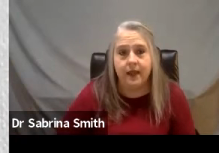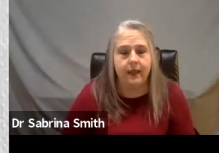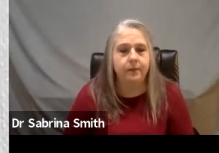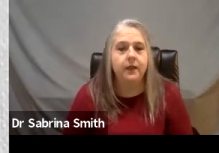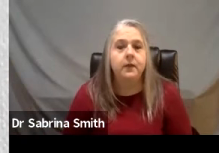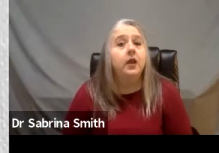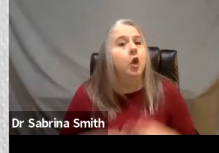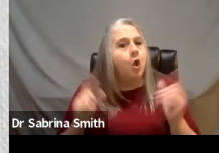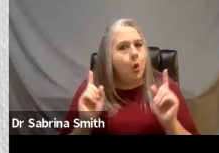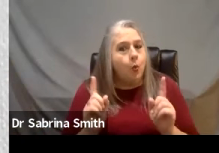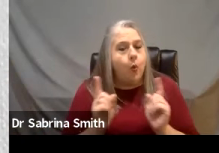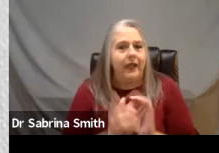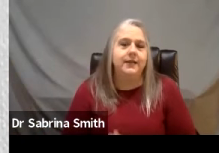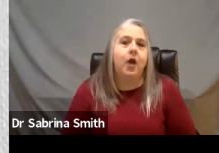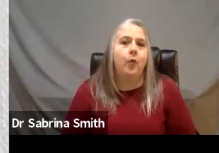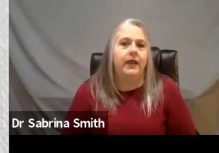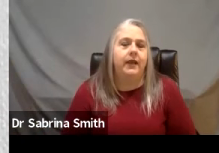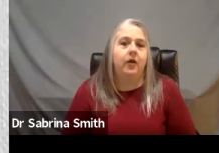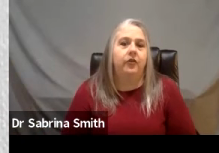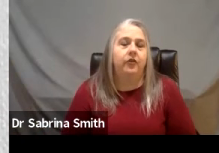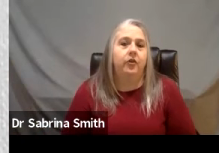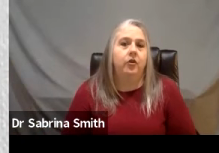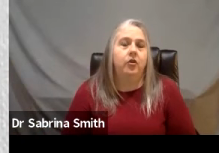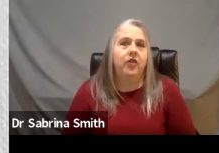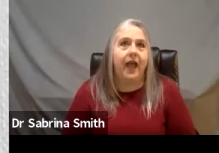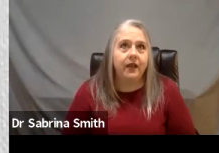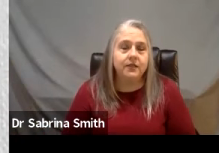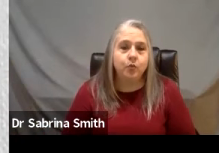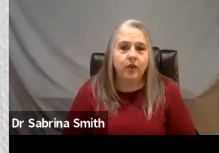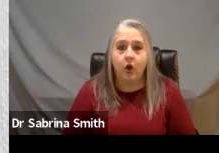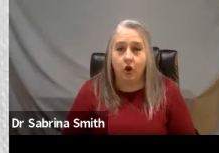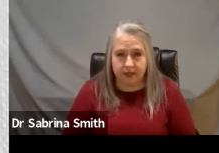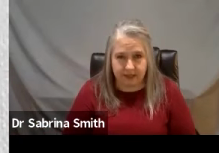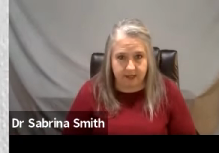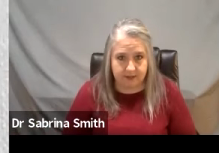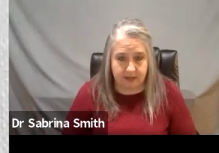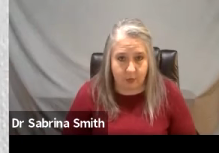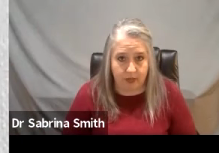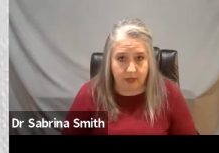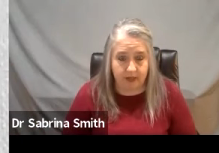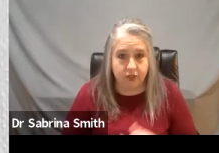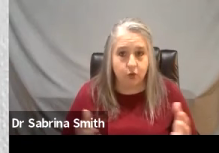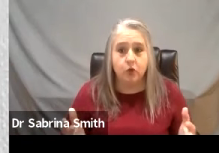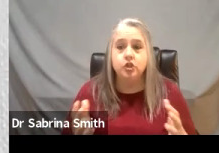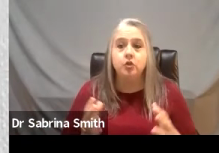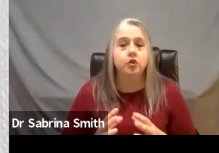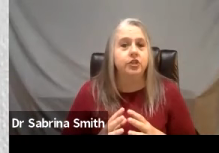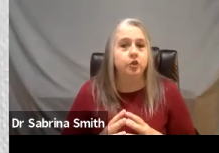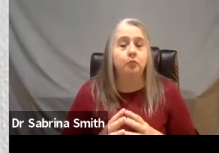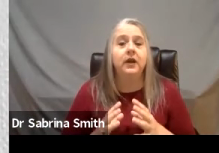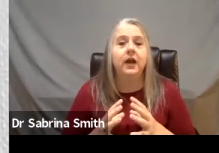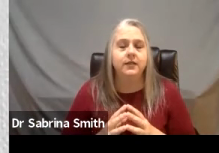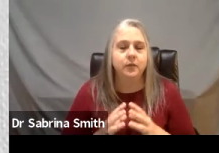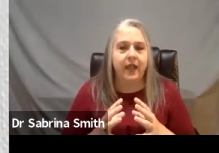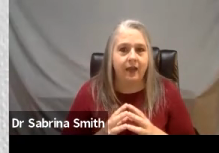it till you make it. When in doubt, wait it out. That is one of the hardest things that we as interpreters usually